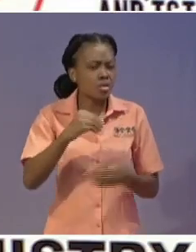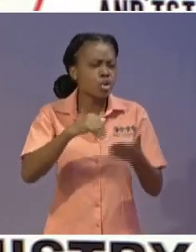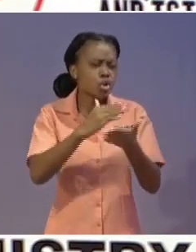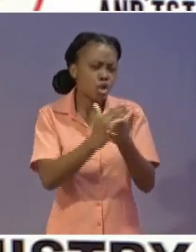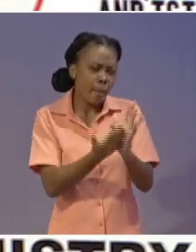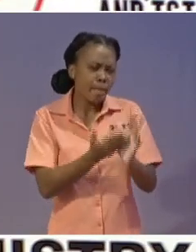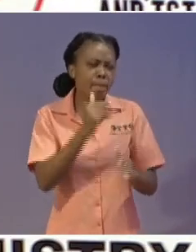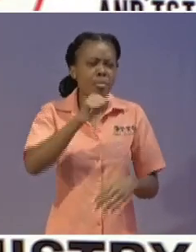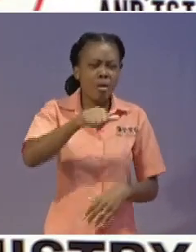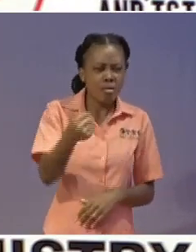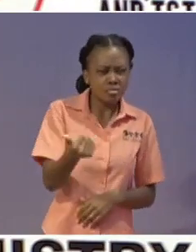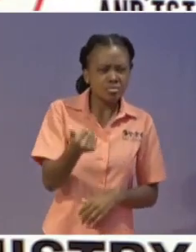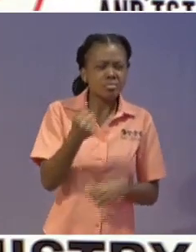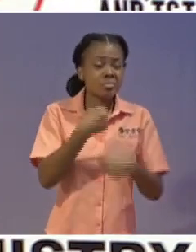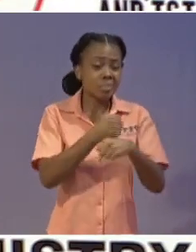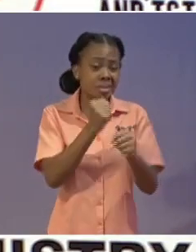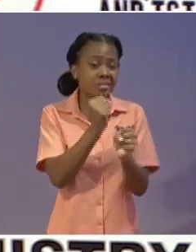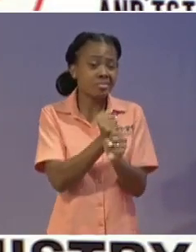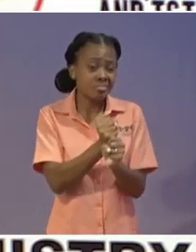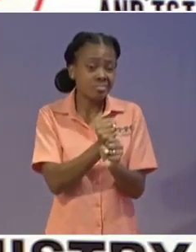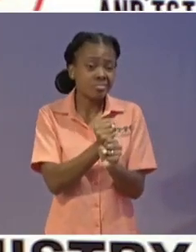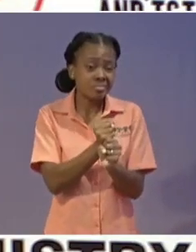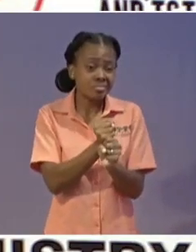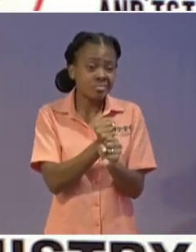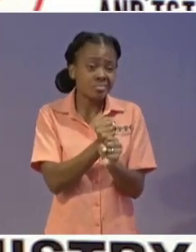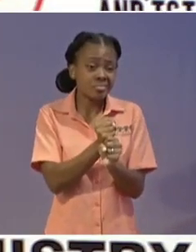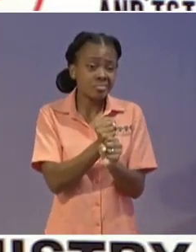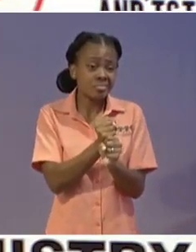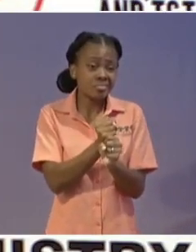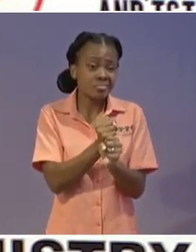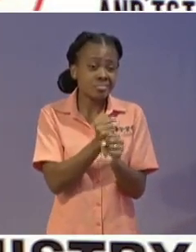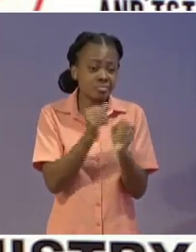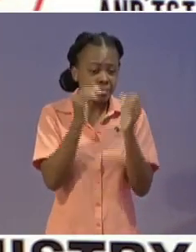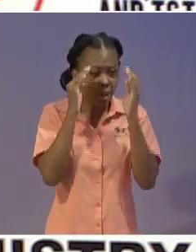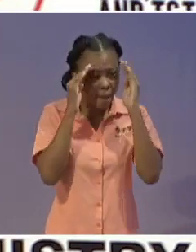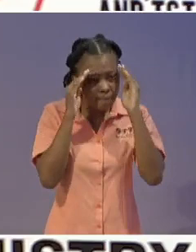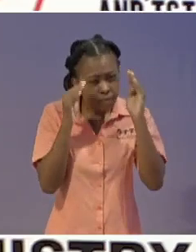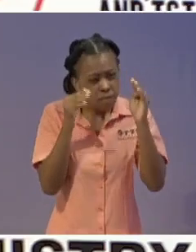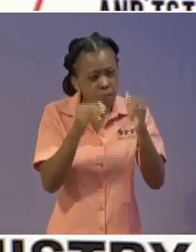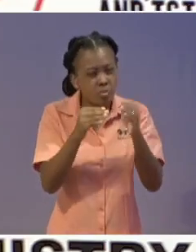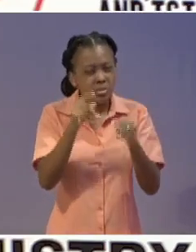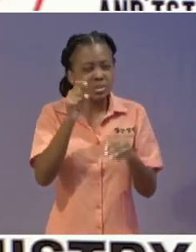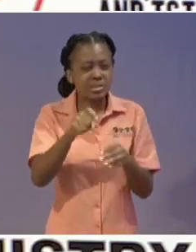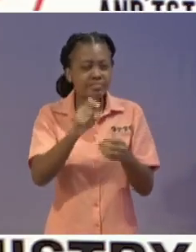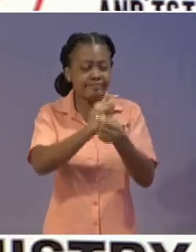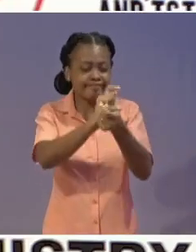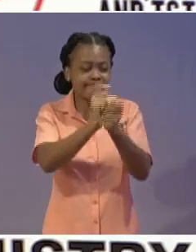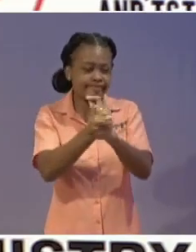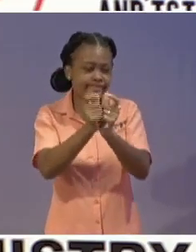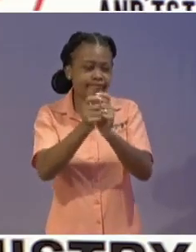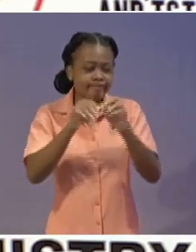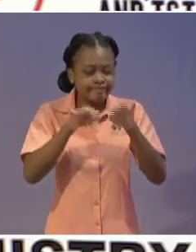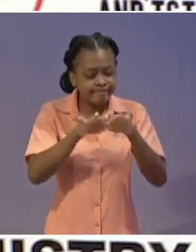doing manufactured vaccines that meet that specific need. Of course, in terms of